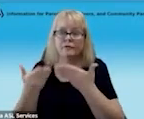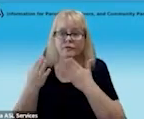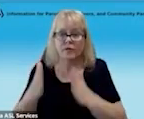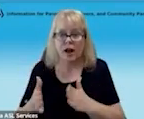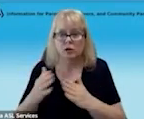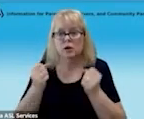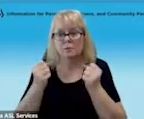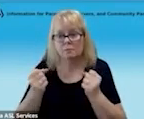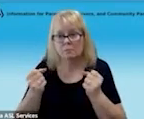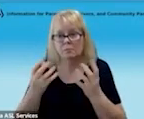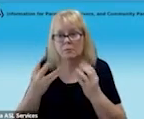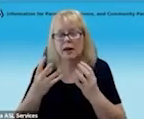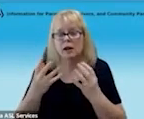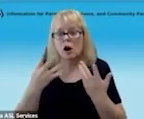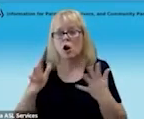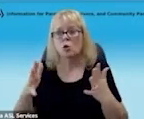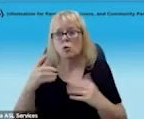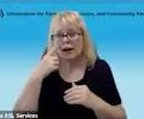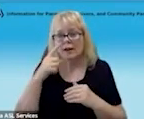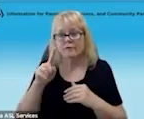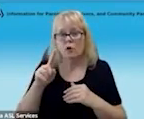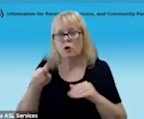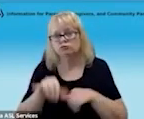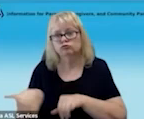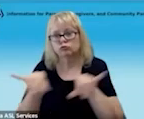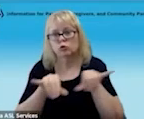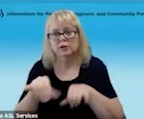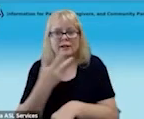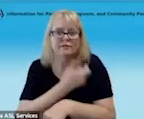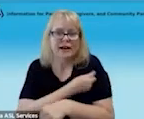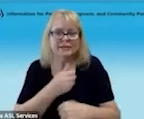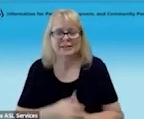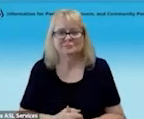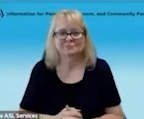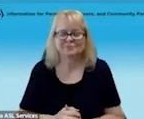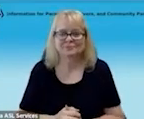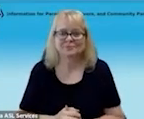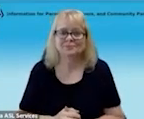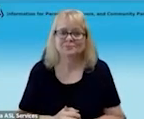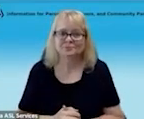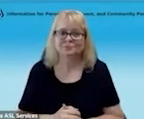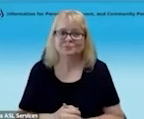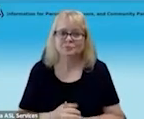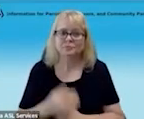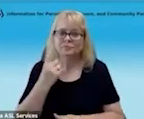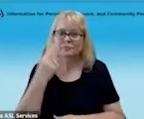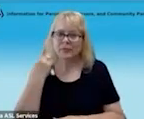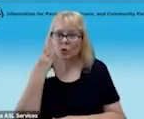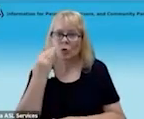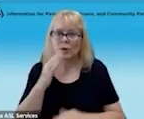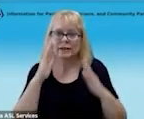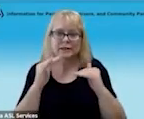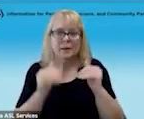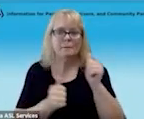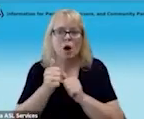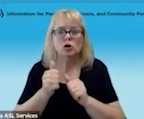on the vaccine, given their roles as trusted messengers to families. They can also help link children to vaccine providers, which many